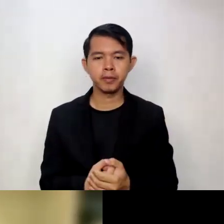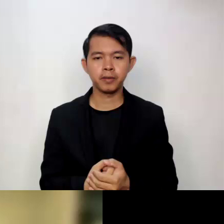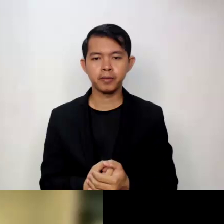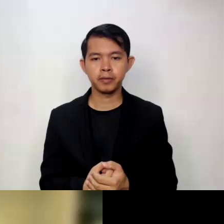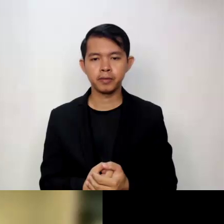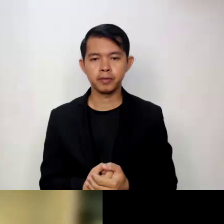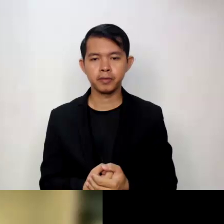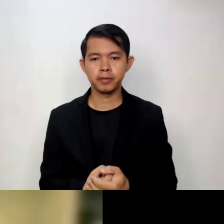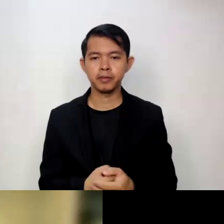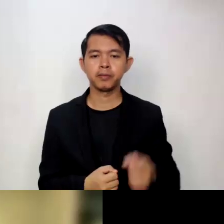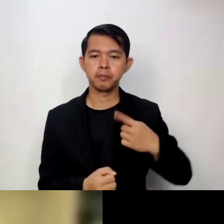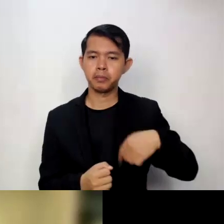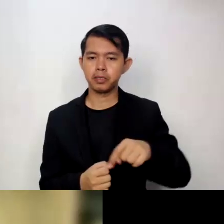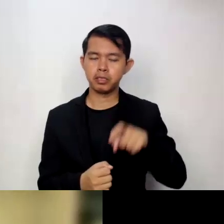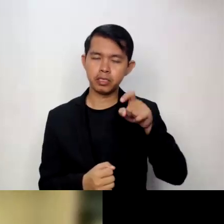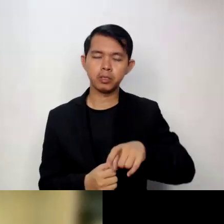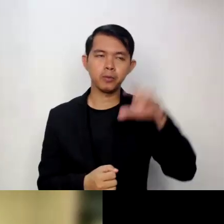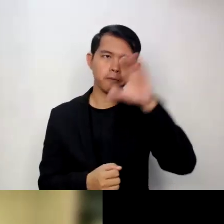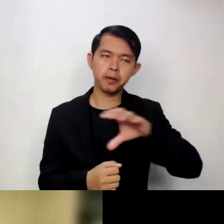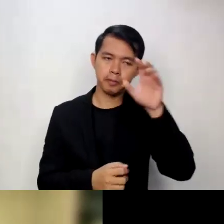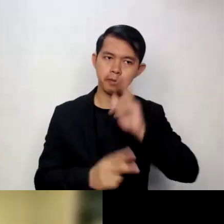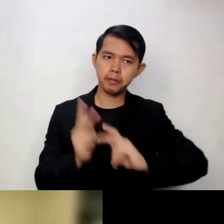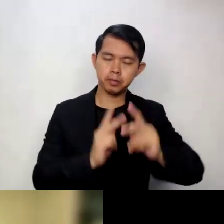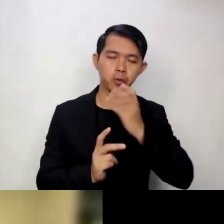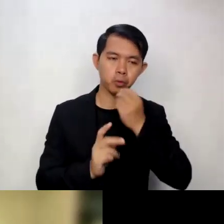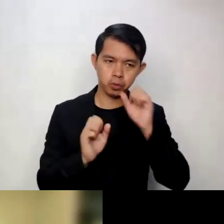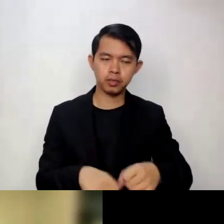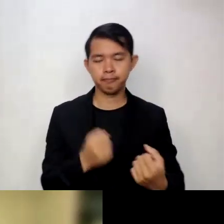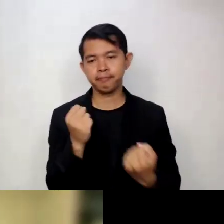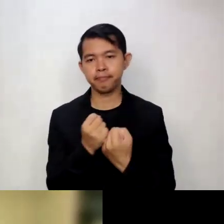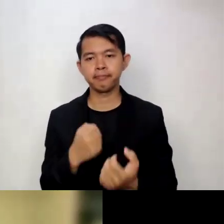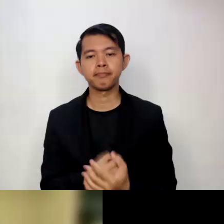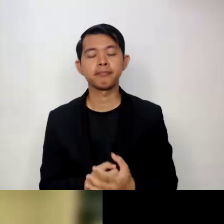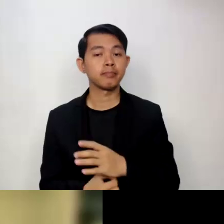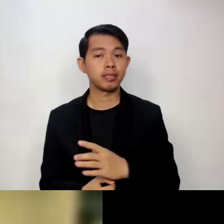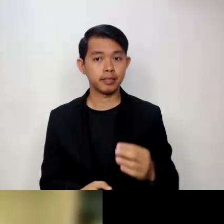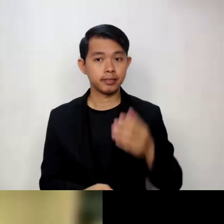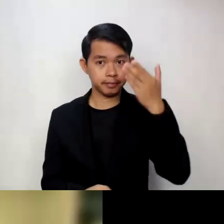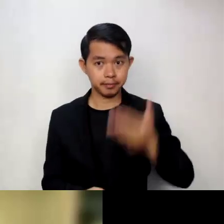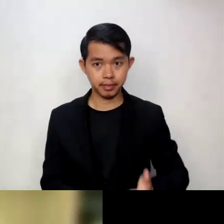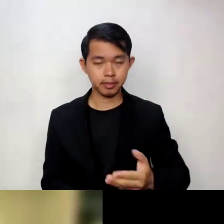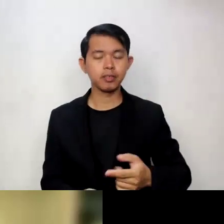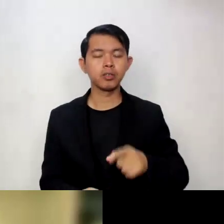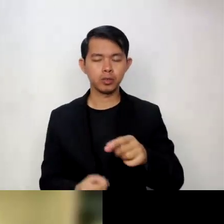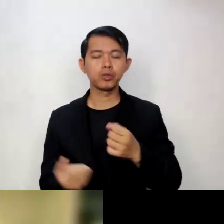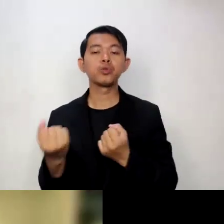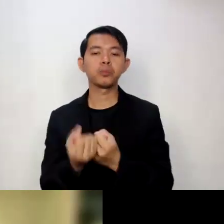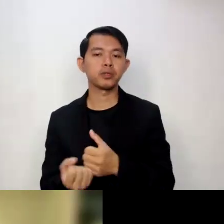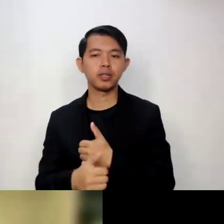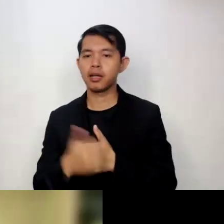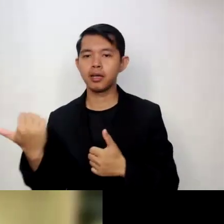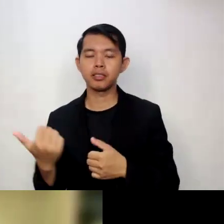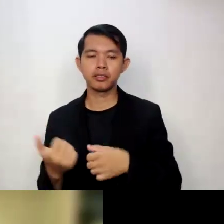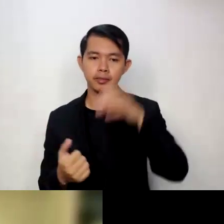we just have to look for those people and also be that person to other academics who might have